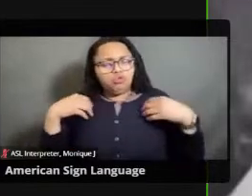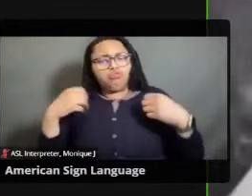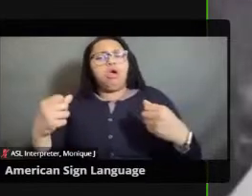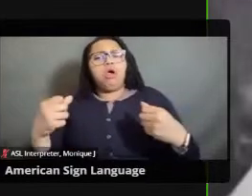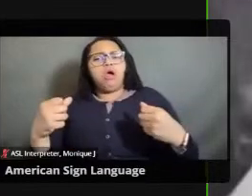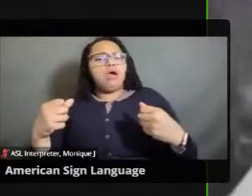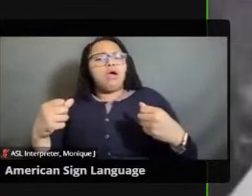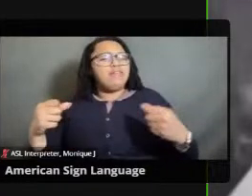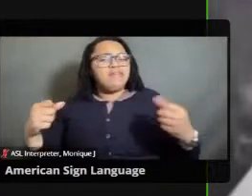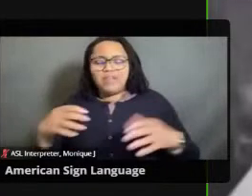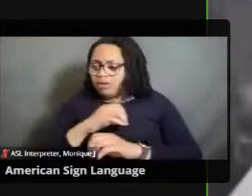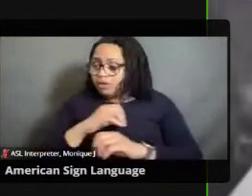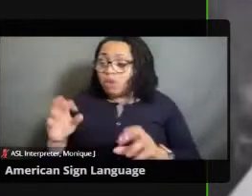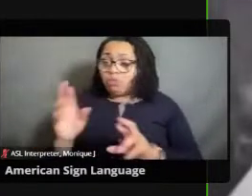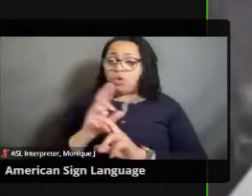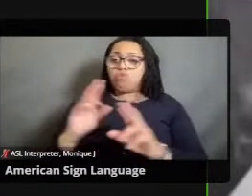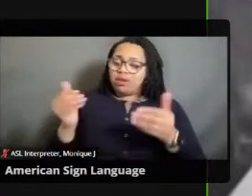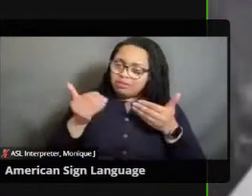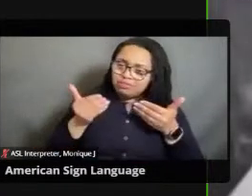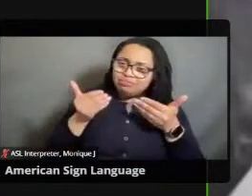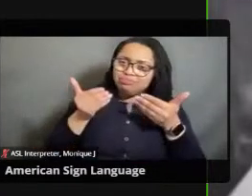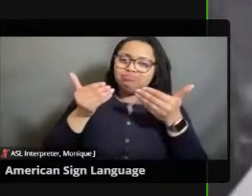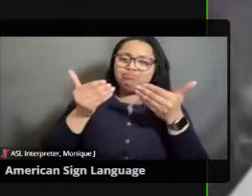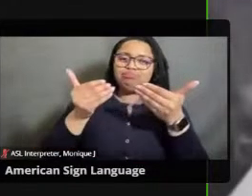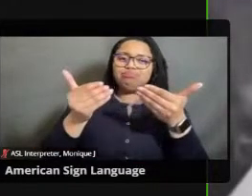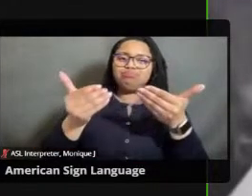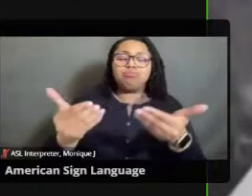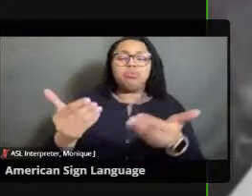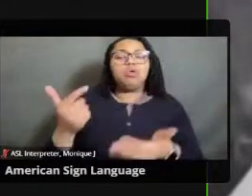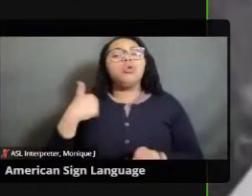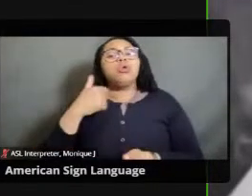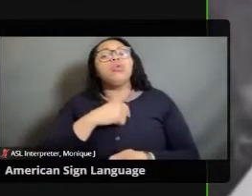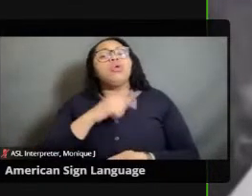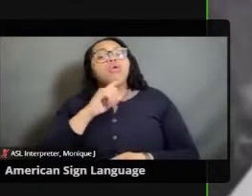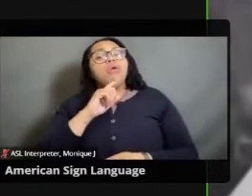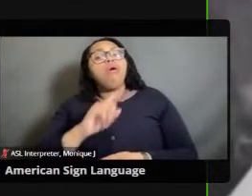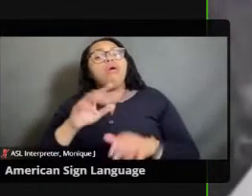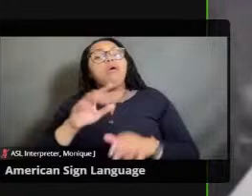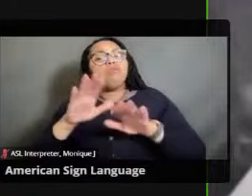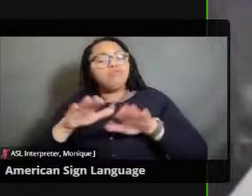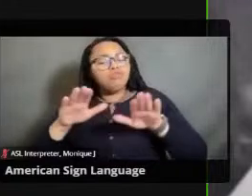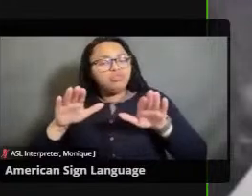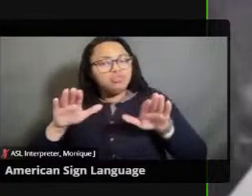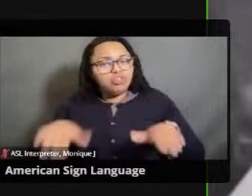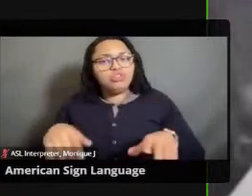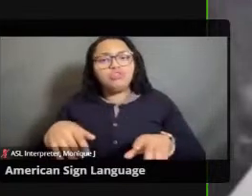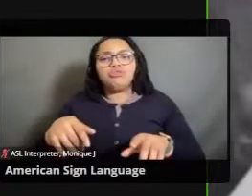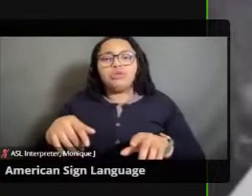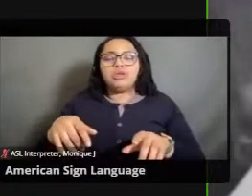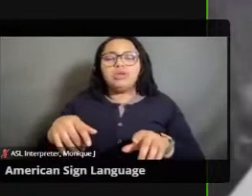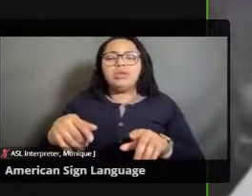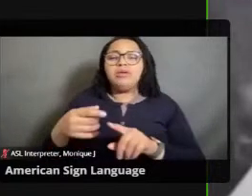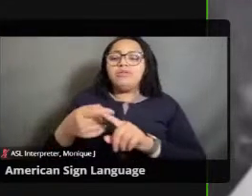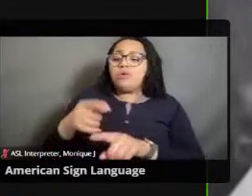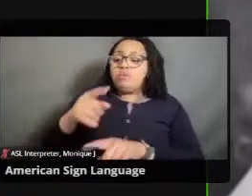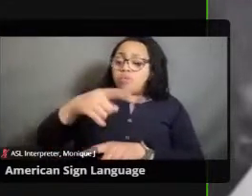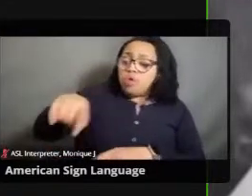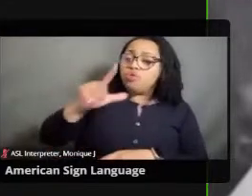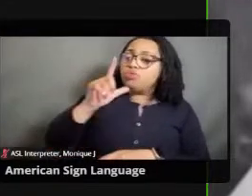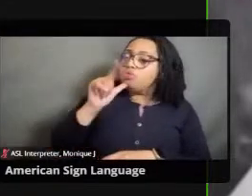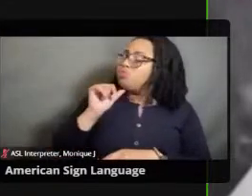to carry on. We are the children of the ones who did